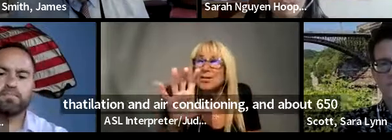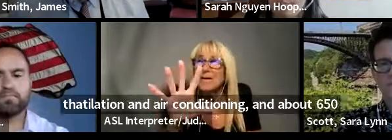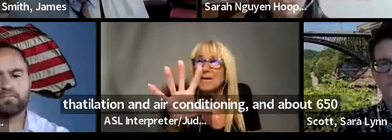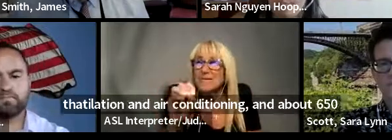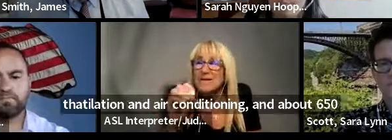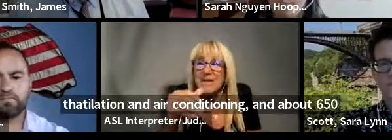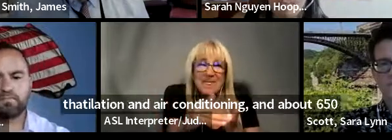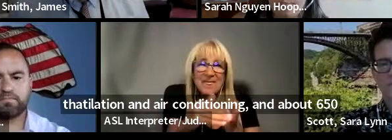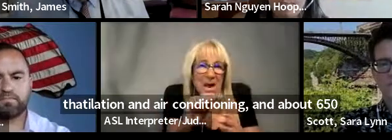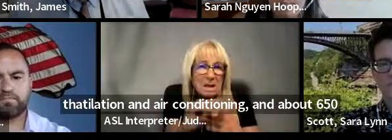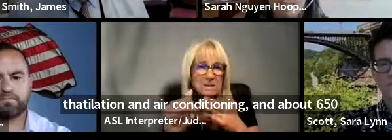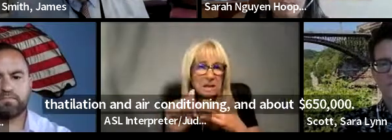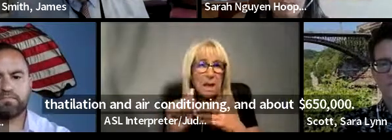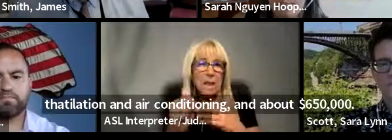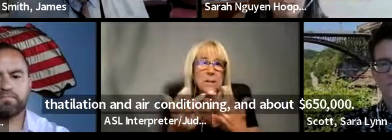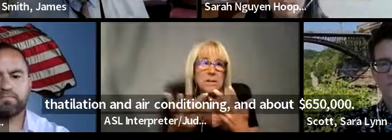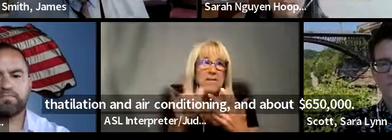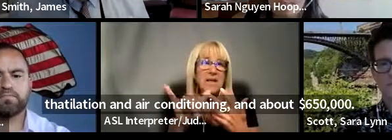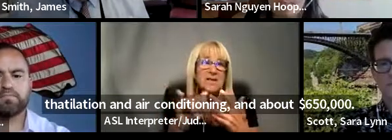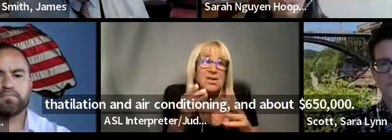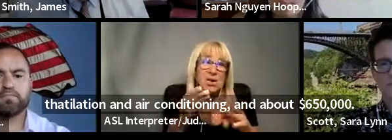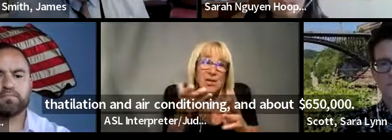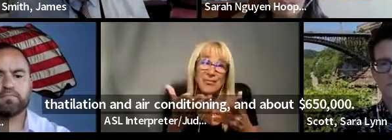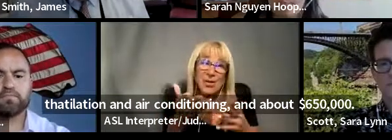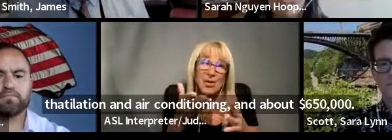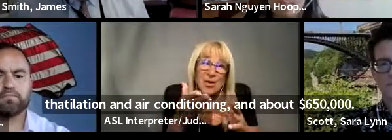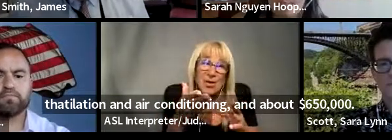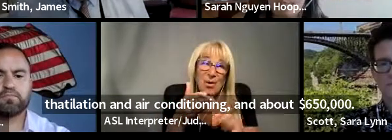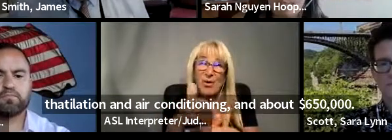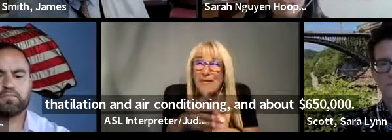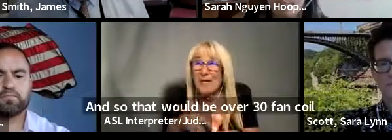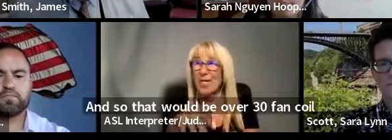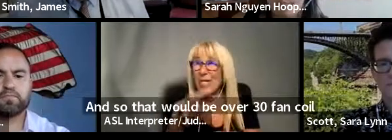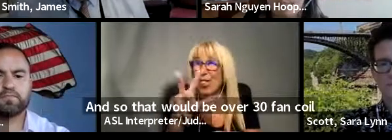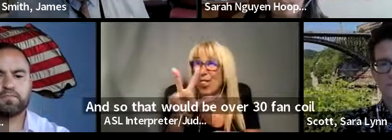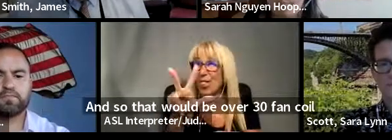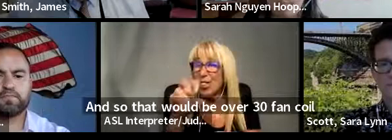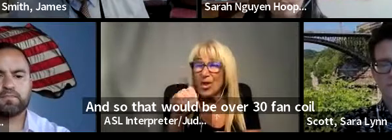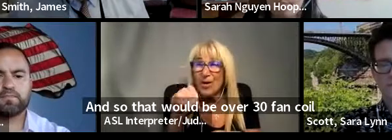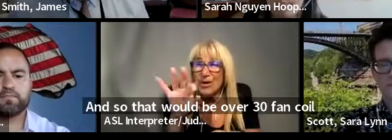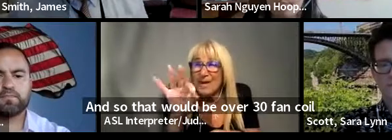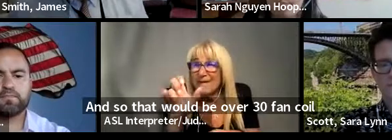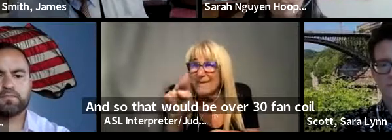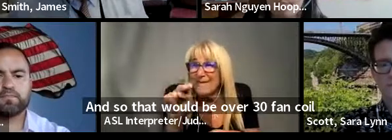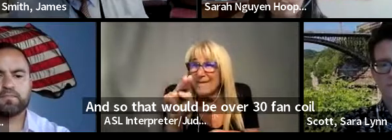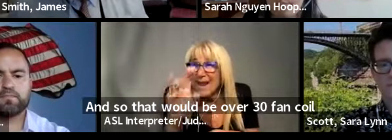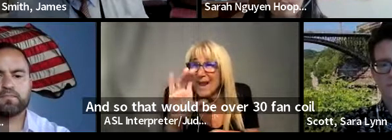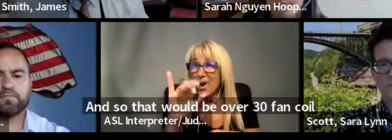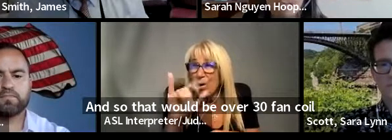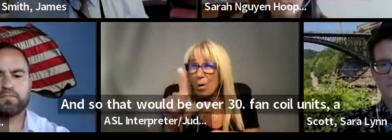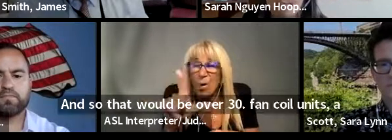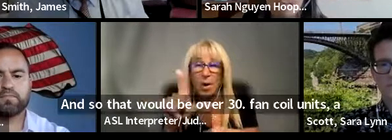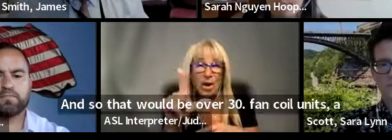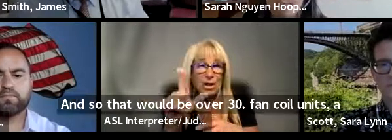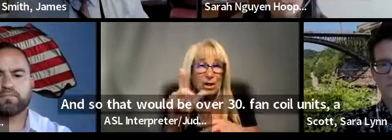so that would be over 30 fan coil units, a lavatory ventilation system. And again, this is all based on